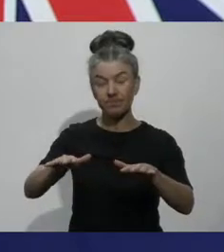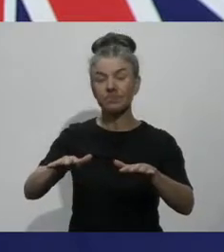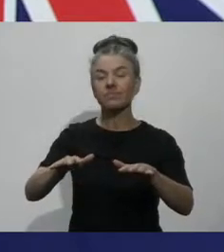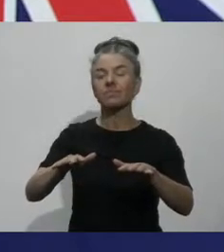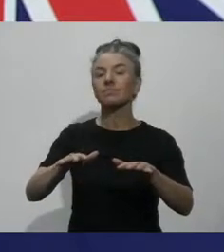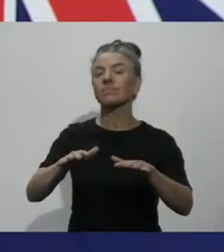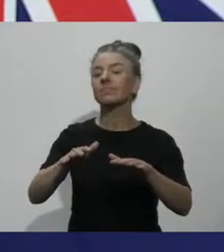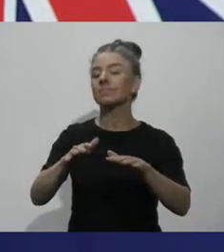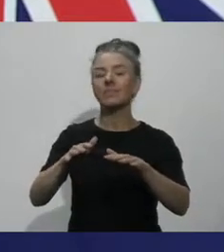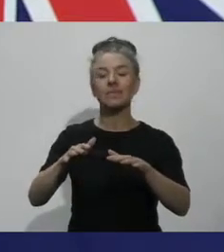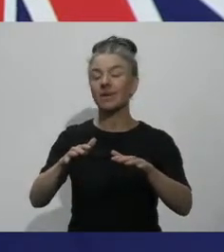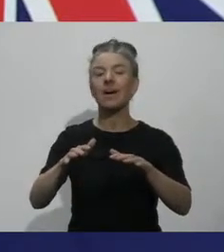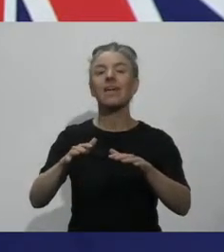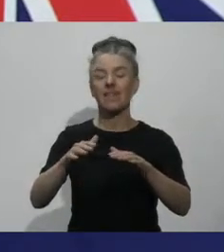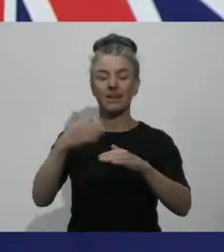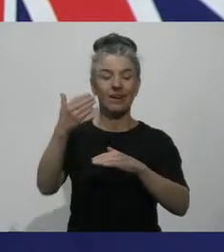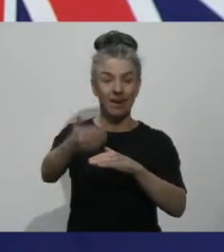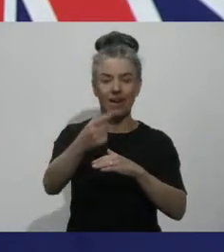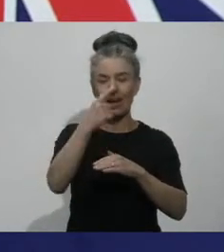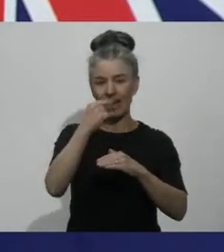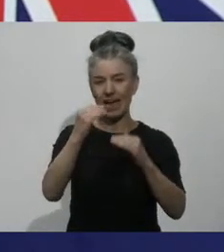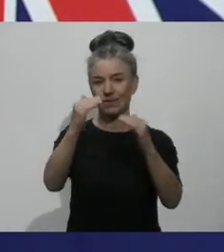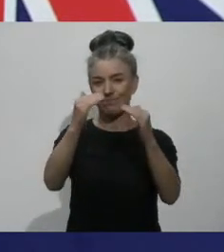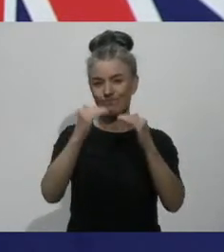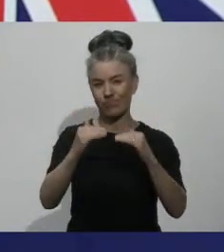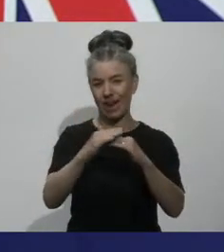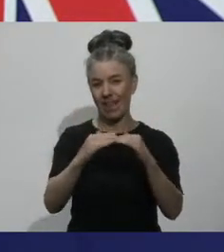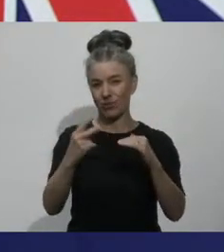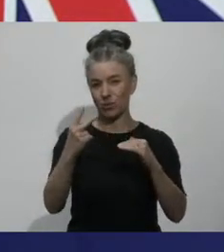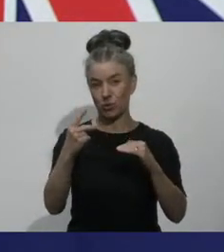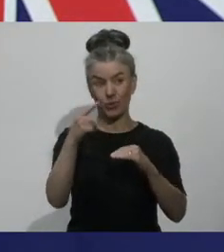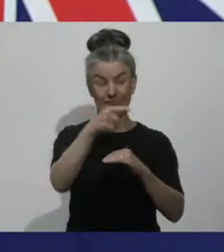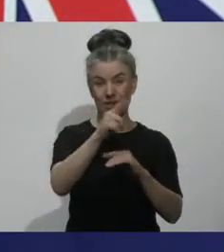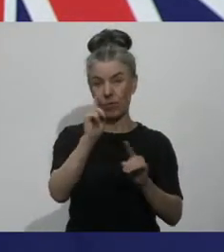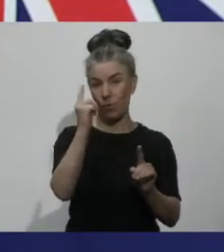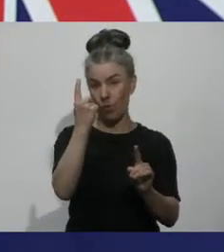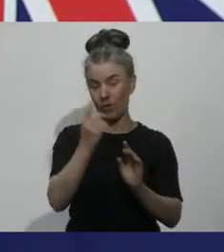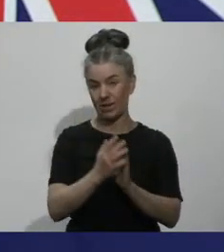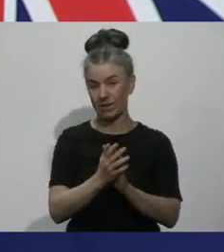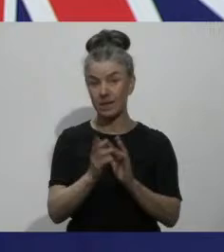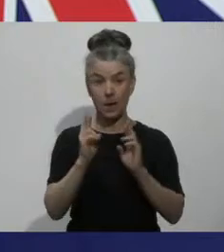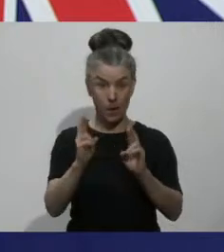Auckland with confidence. That means Auckland will remain at level